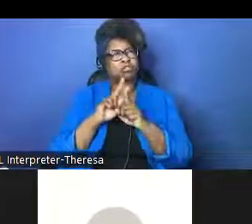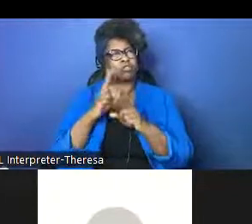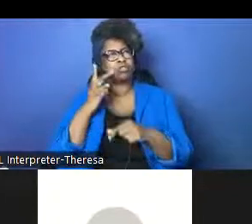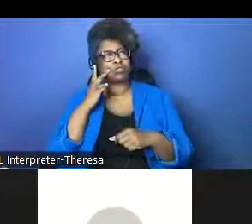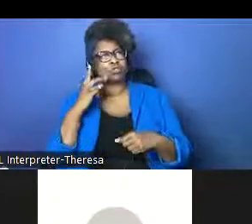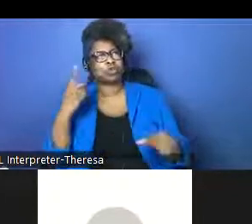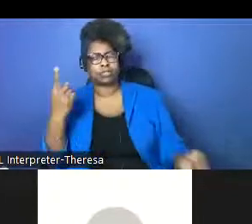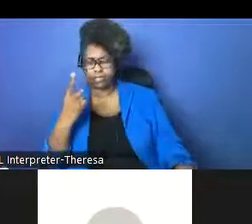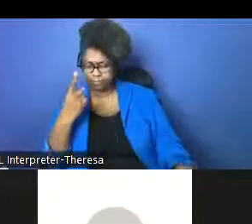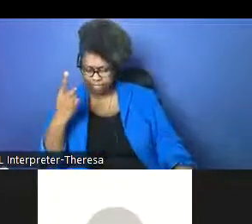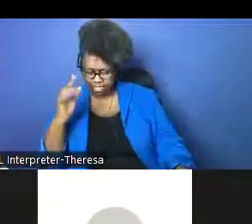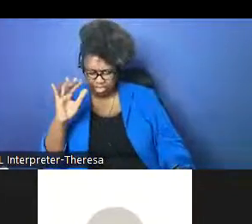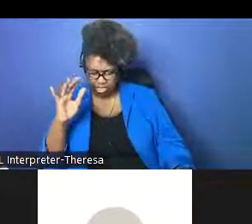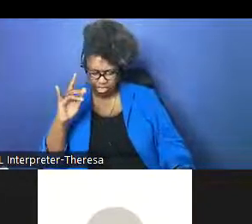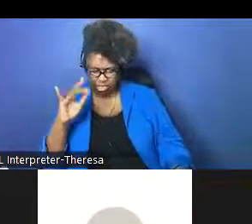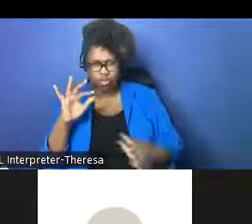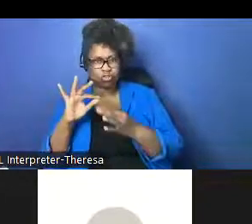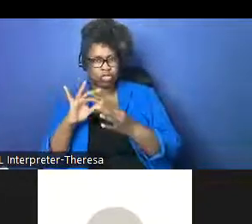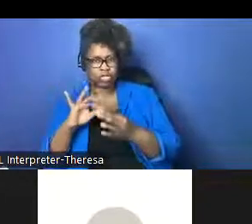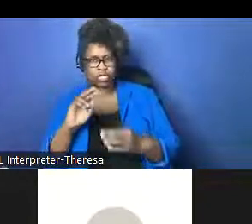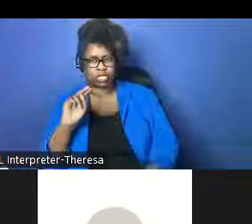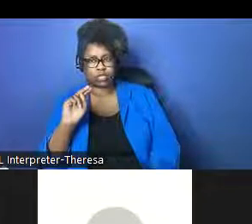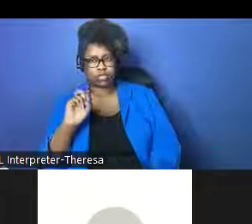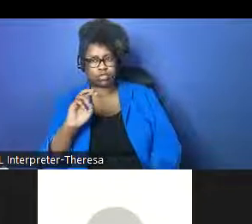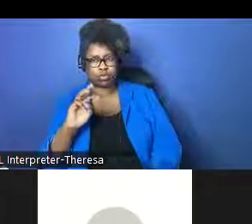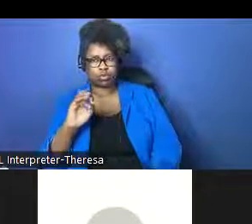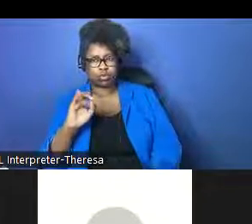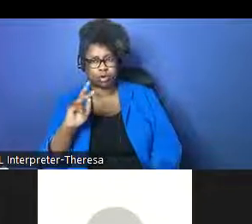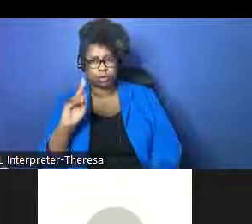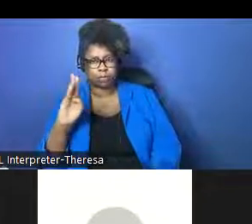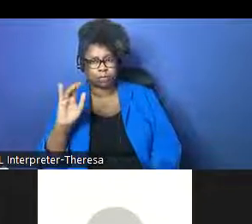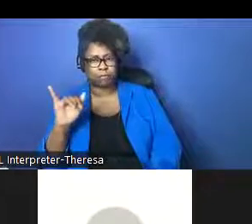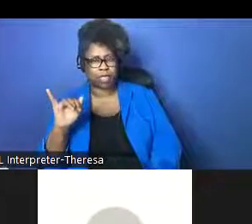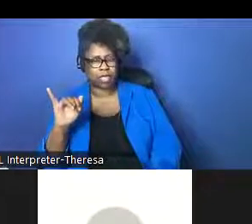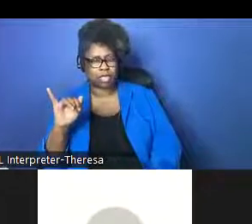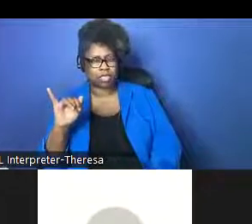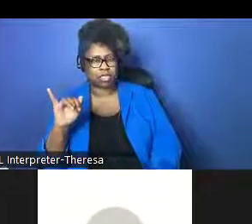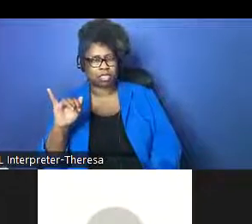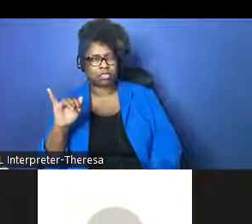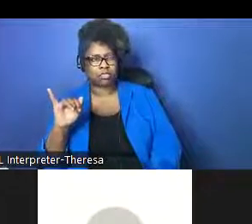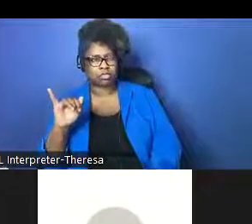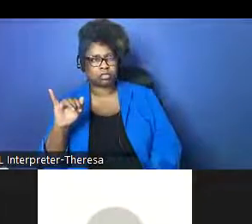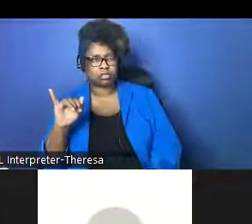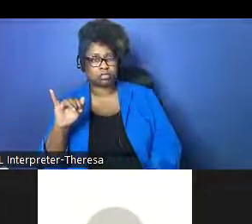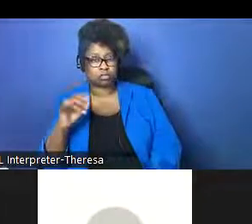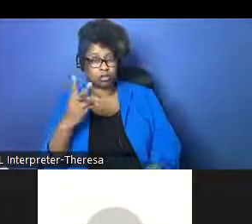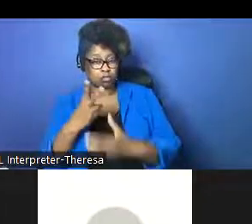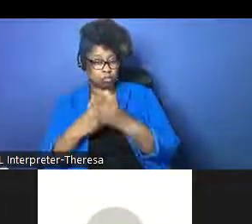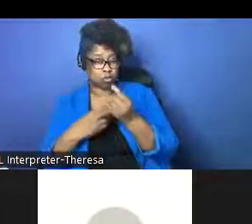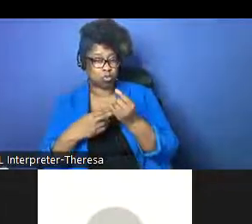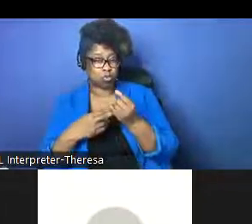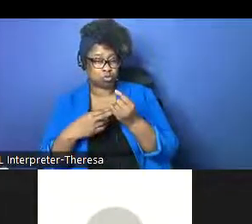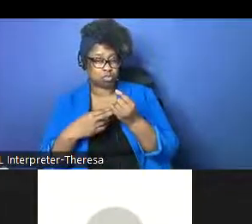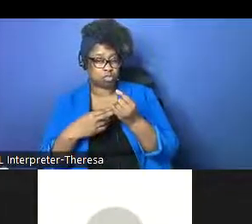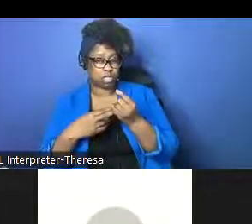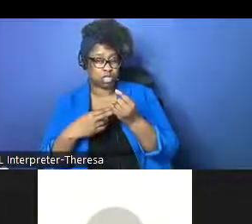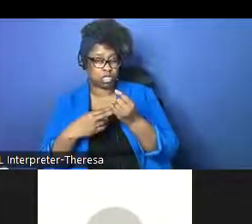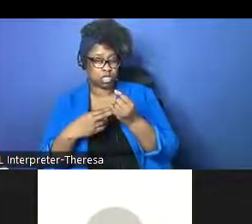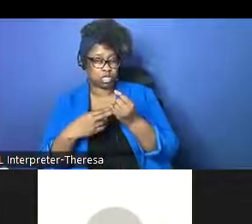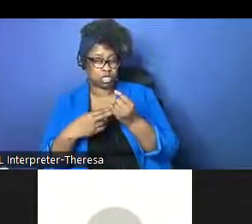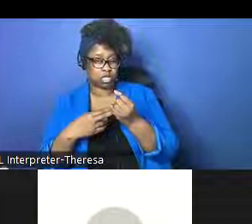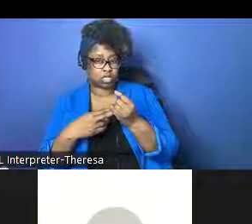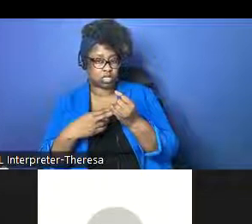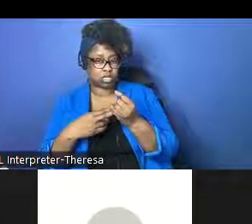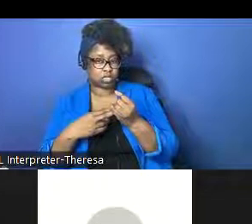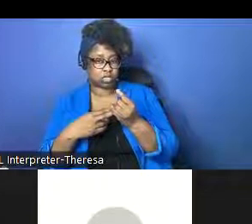something in regards to Newark Bay, and so since both of those are Superfund sites, I'm